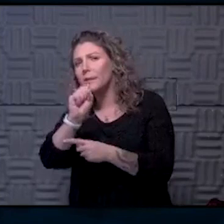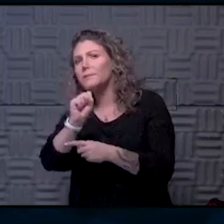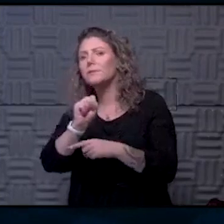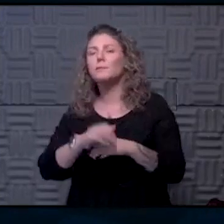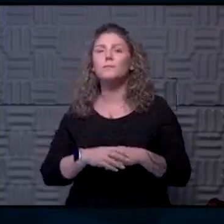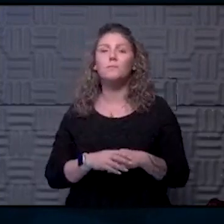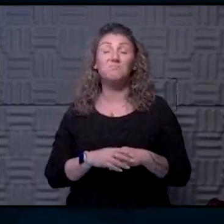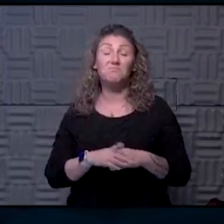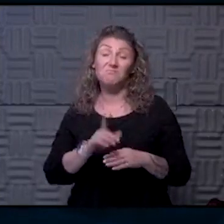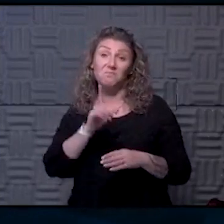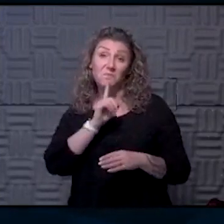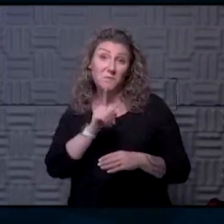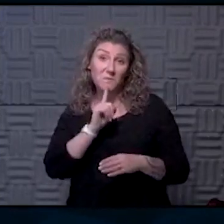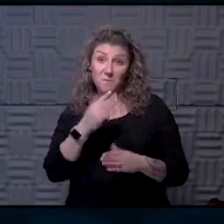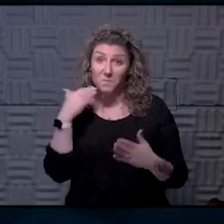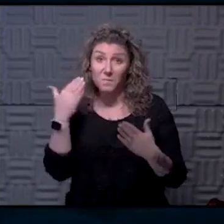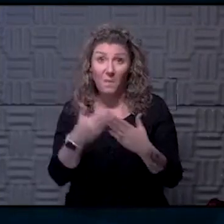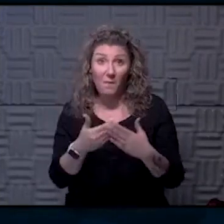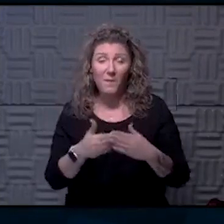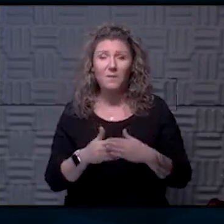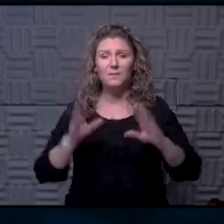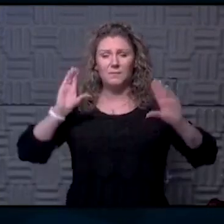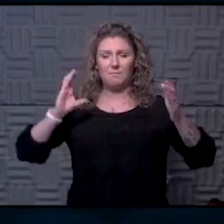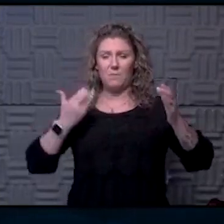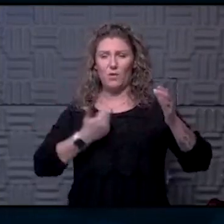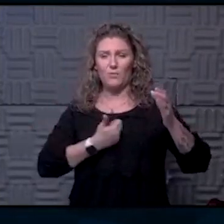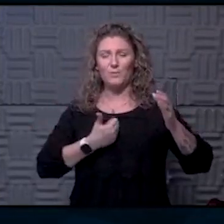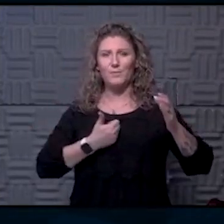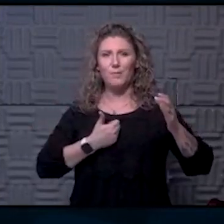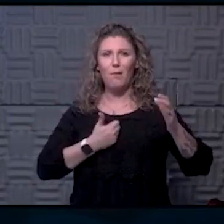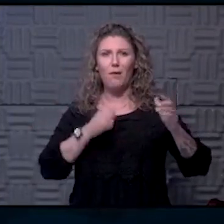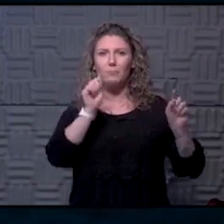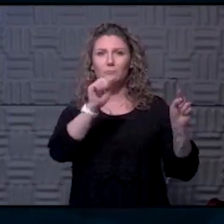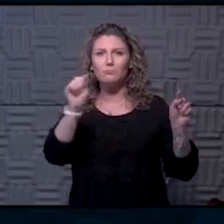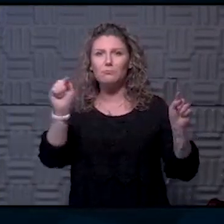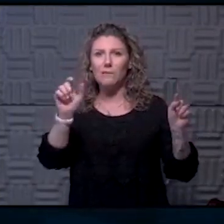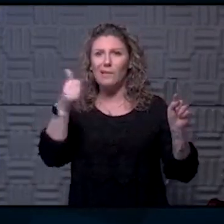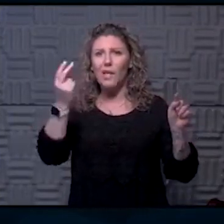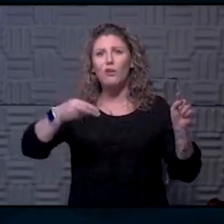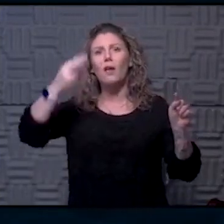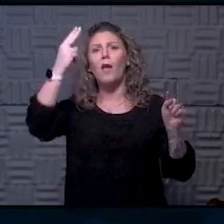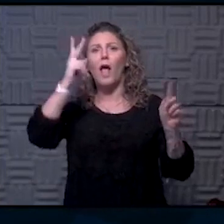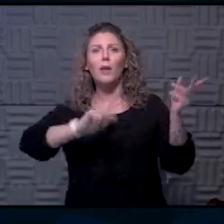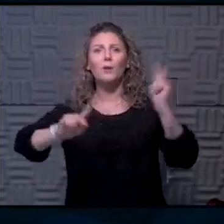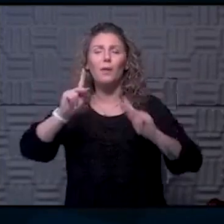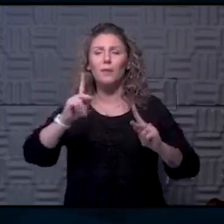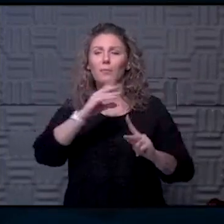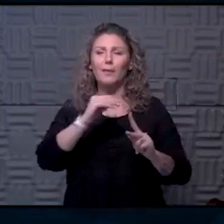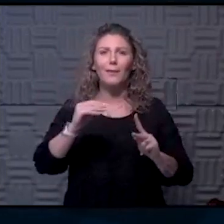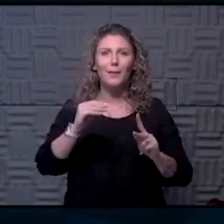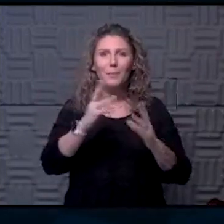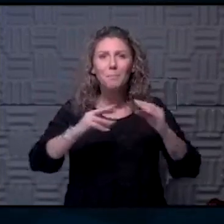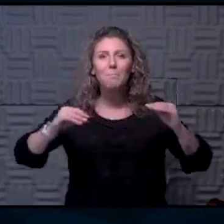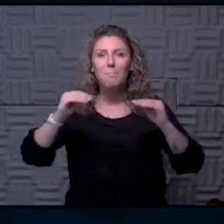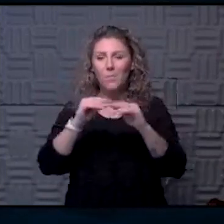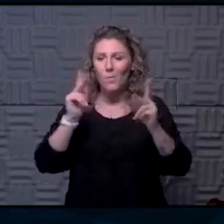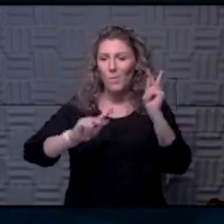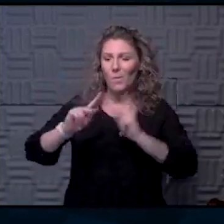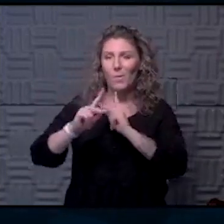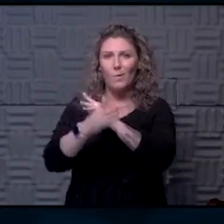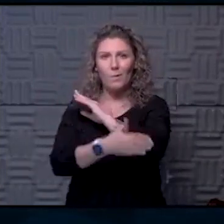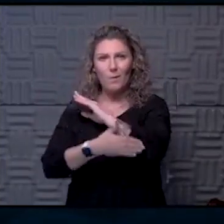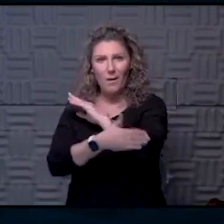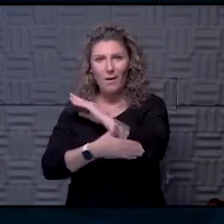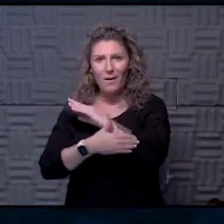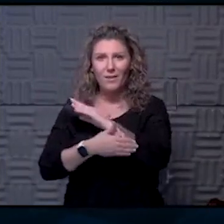doing favorably, I think. We try to compare ourselves to the other higher densely populated counties in